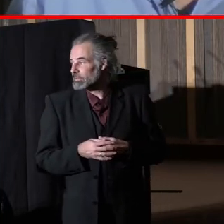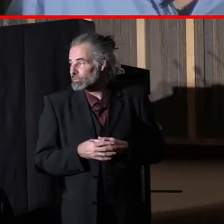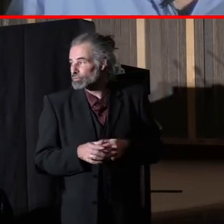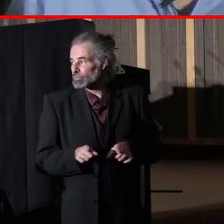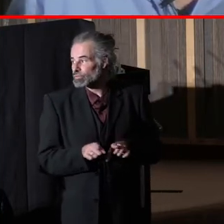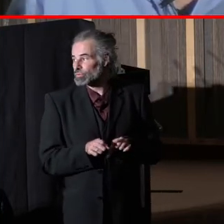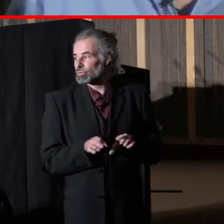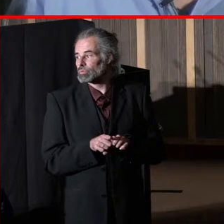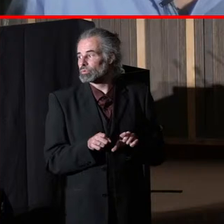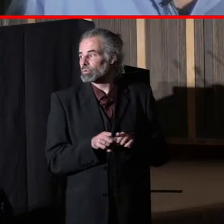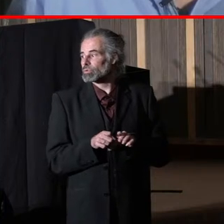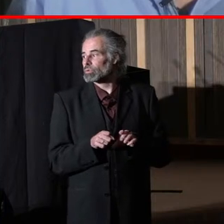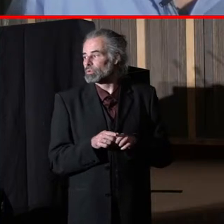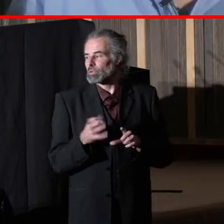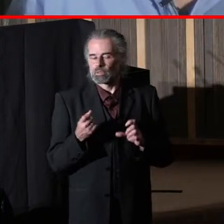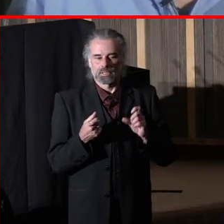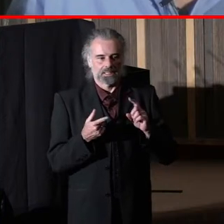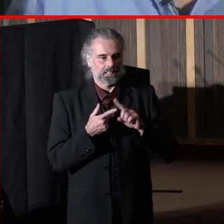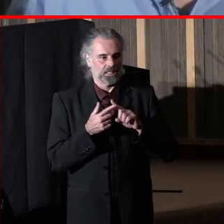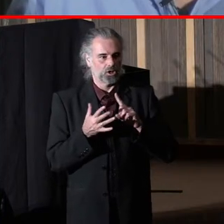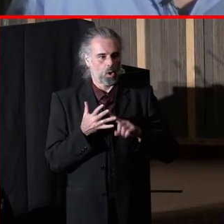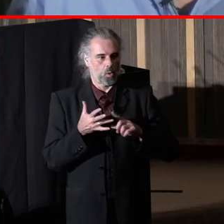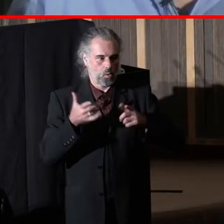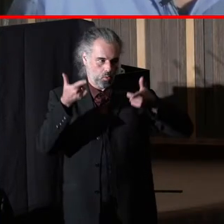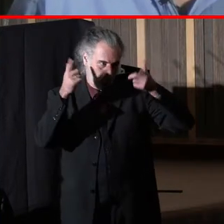And we also had the CEO